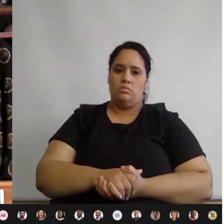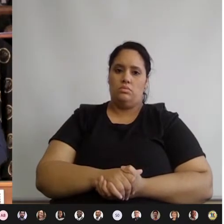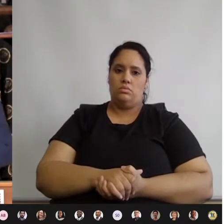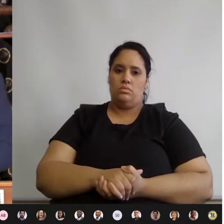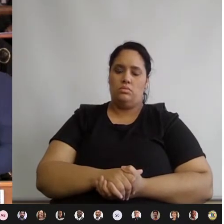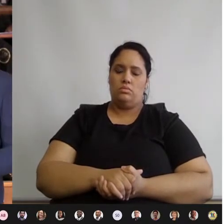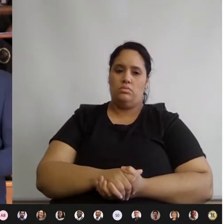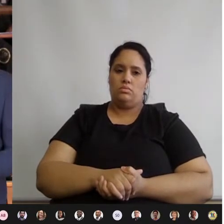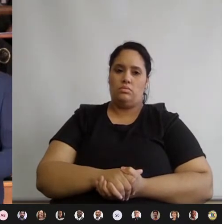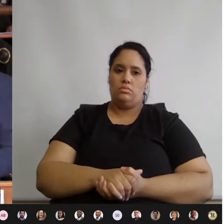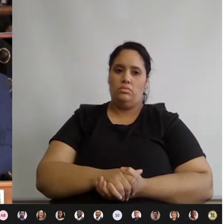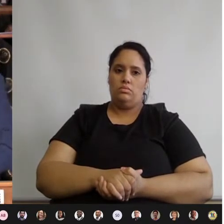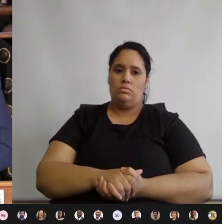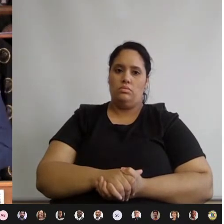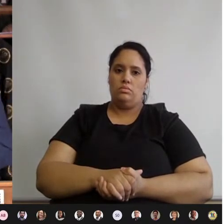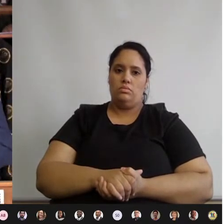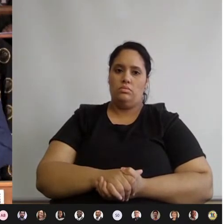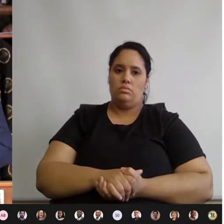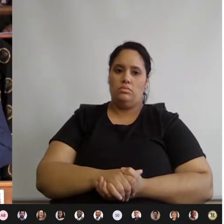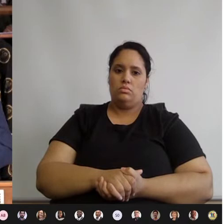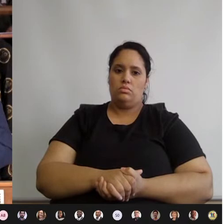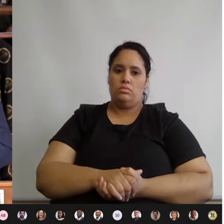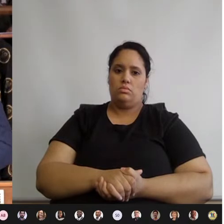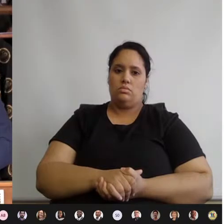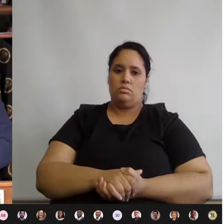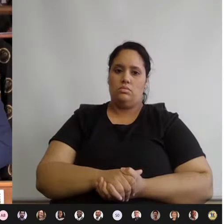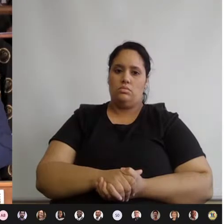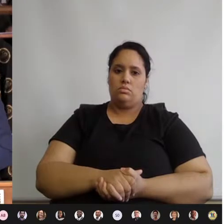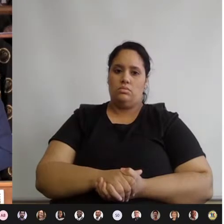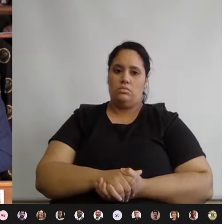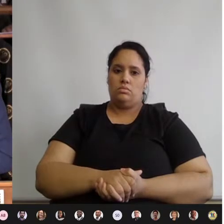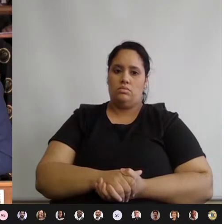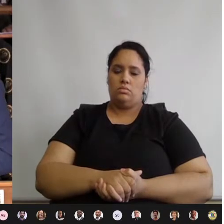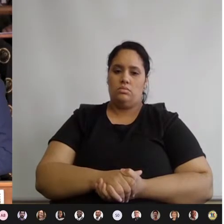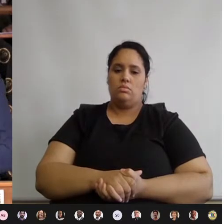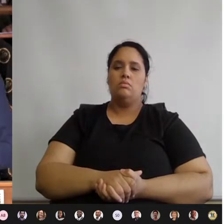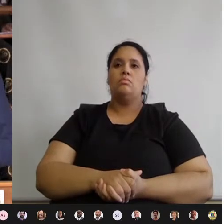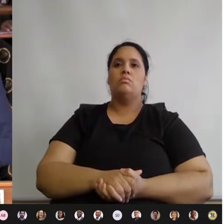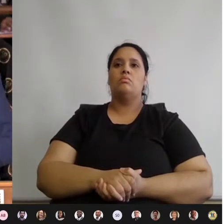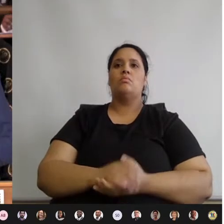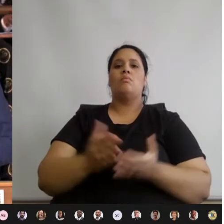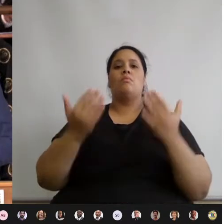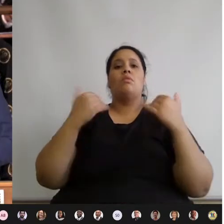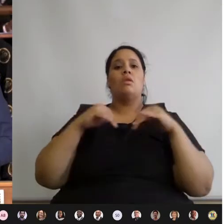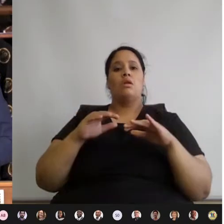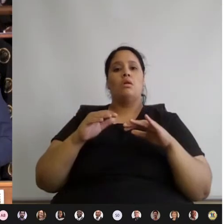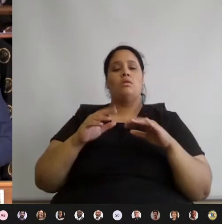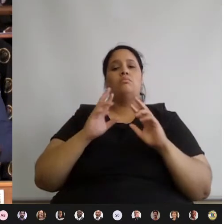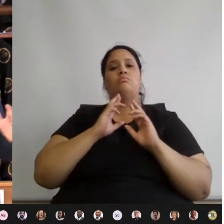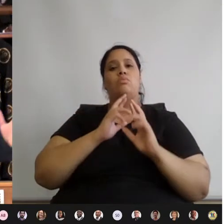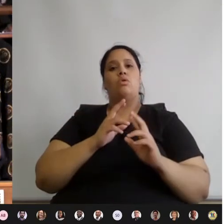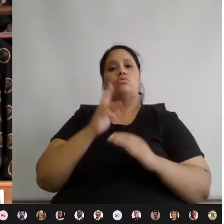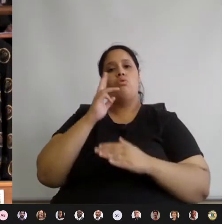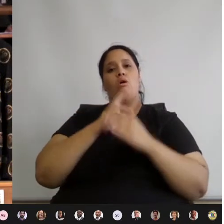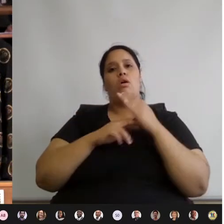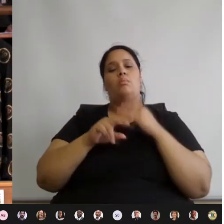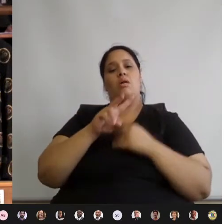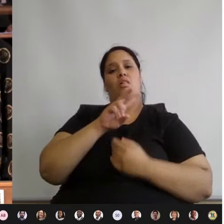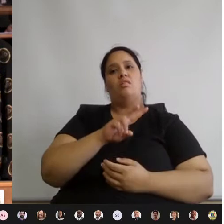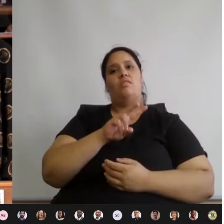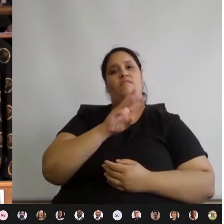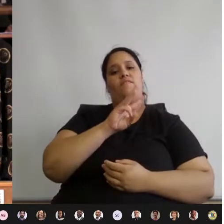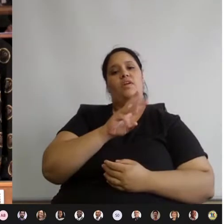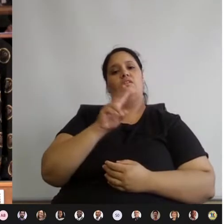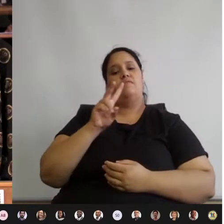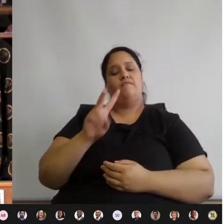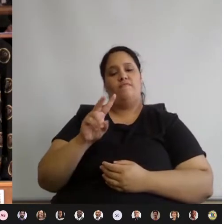Speaker, I would like to talk to the Honourable Windvogel. And perhaps at the start of